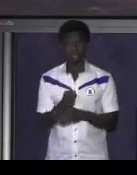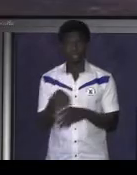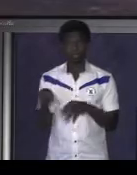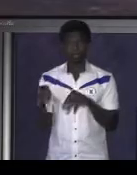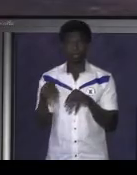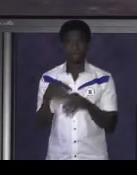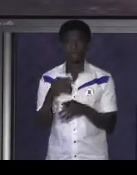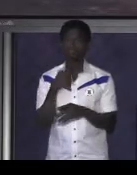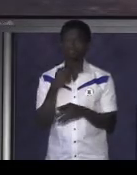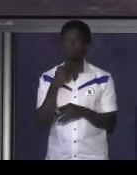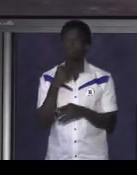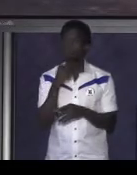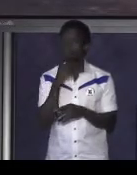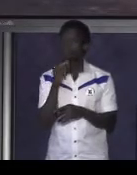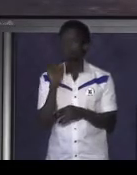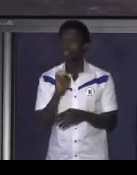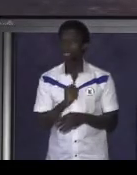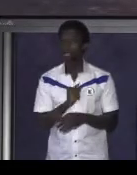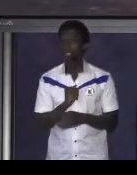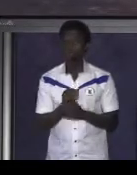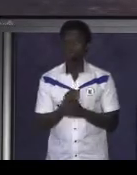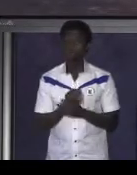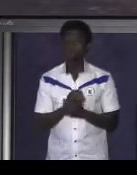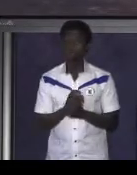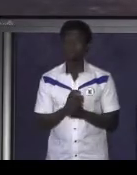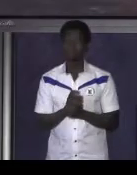market. Not he saw I, he saw me